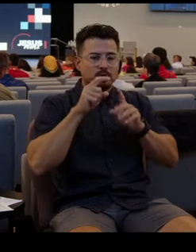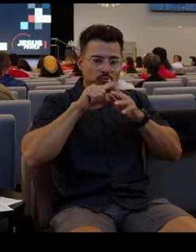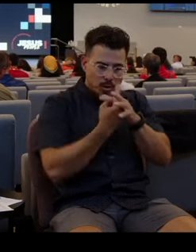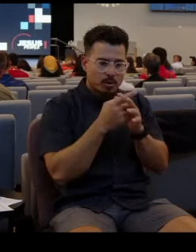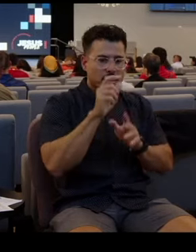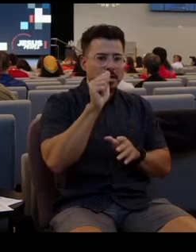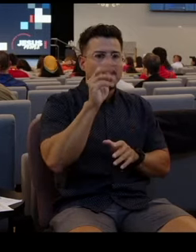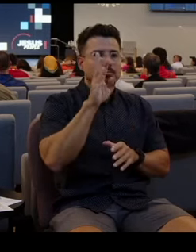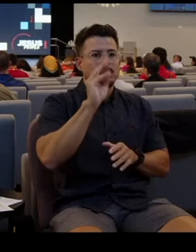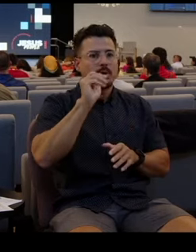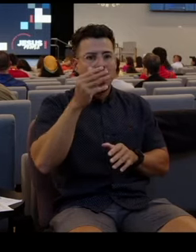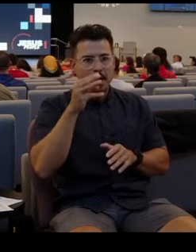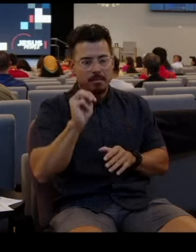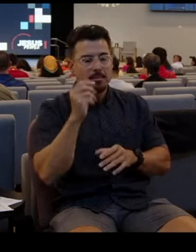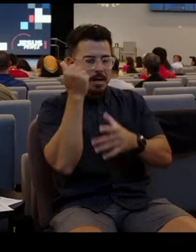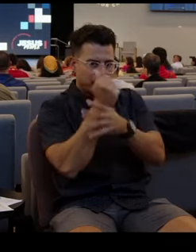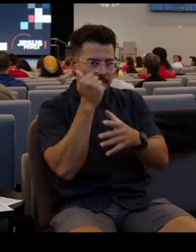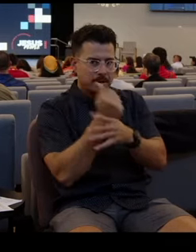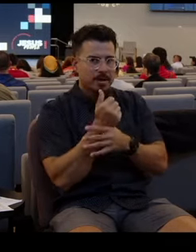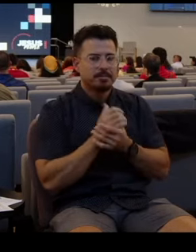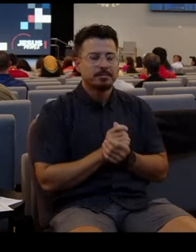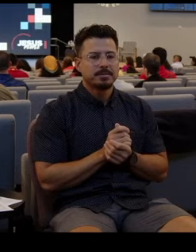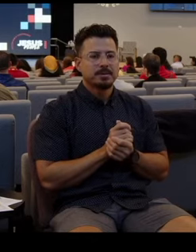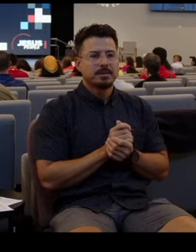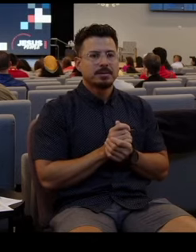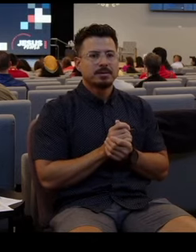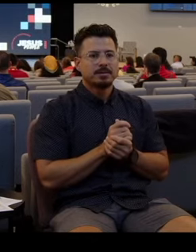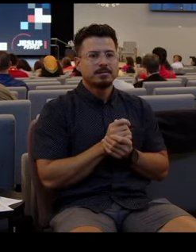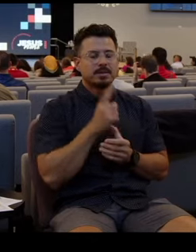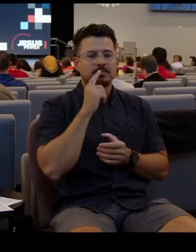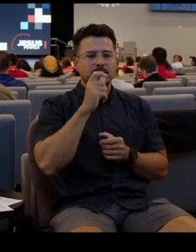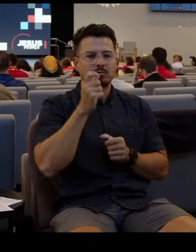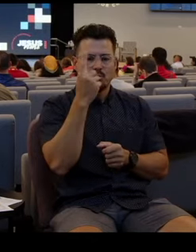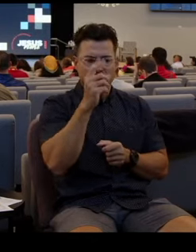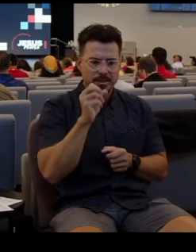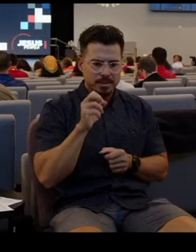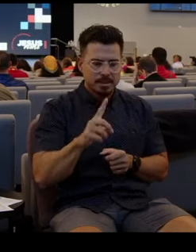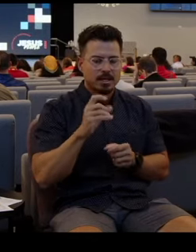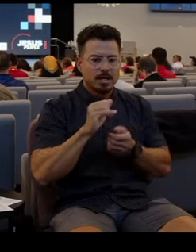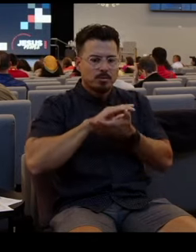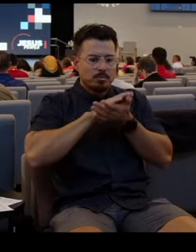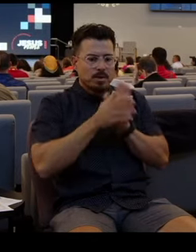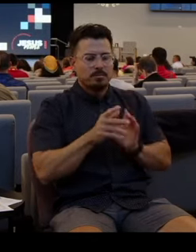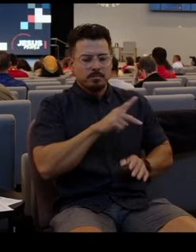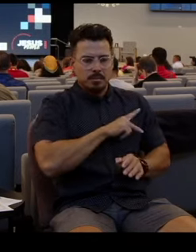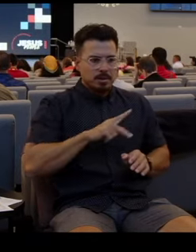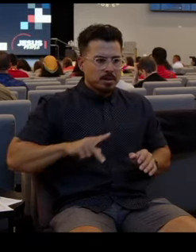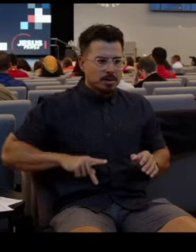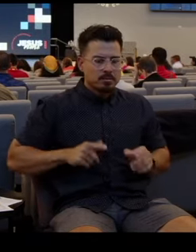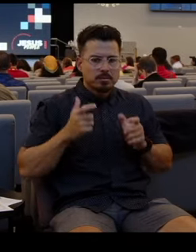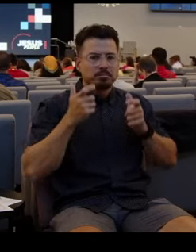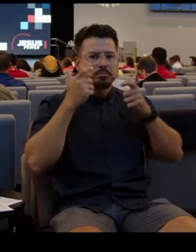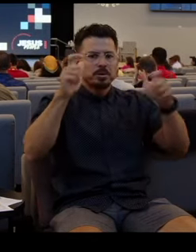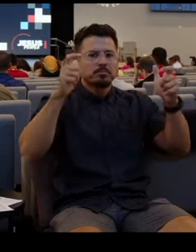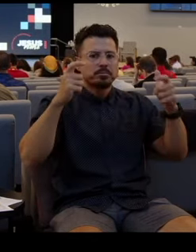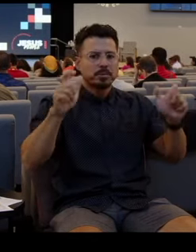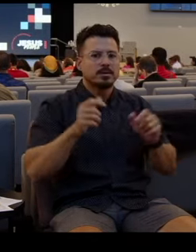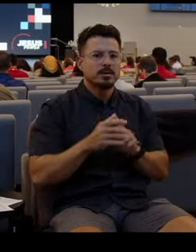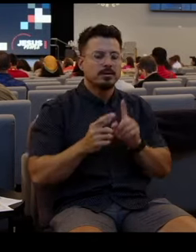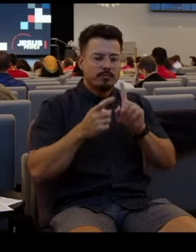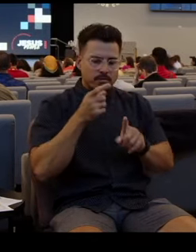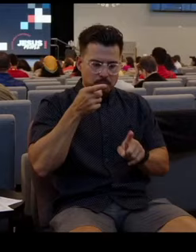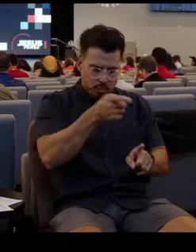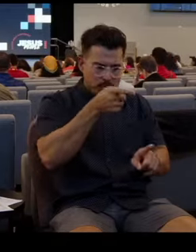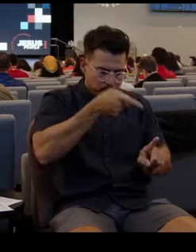So, likewise, the church in Antioch began as just the seed and became a kingdom ecosystem in its own right. It was from